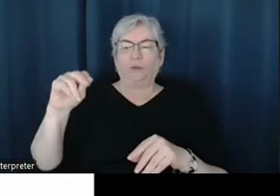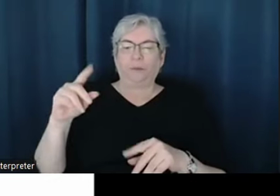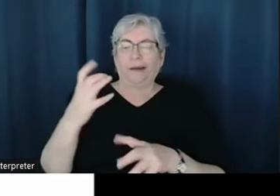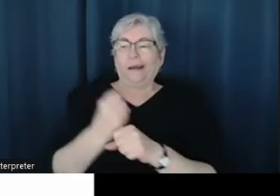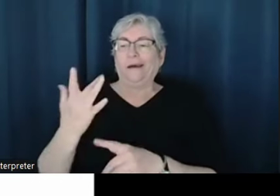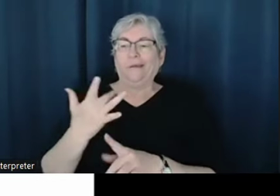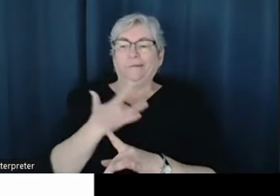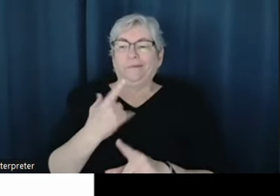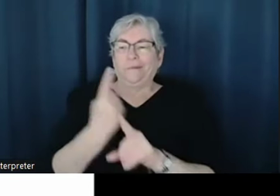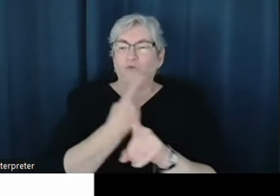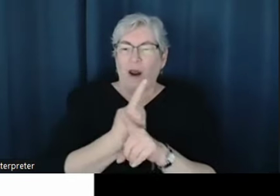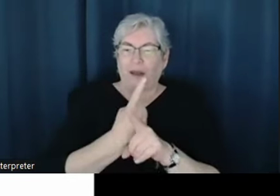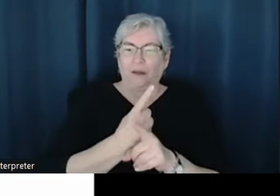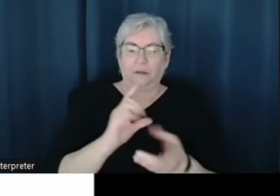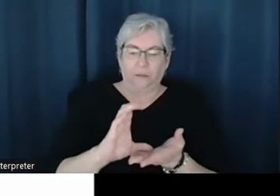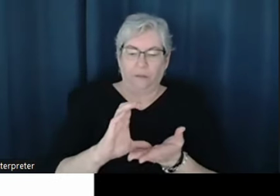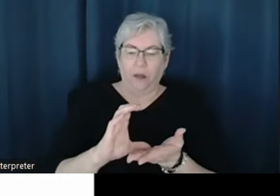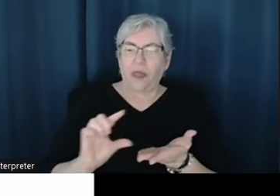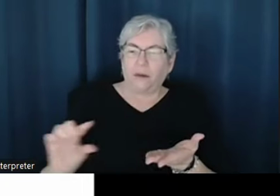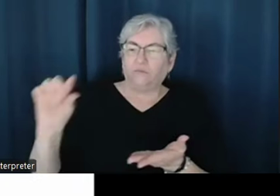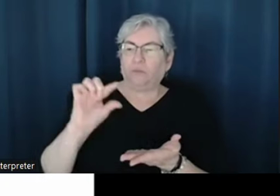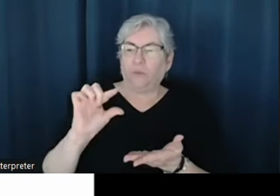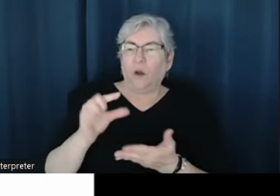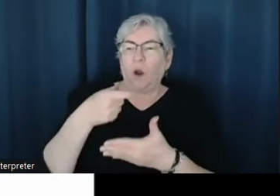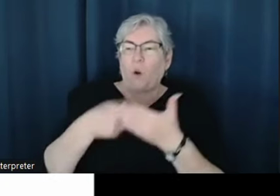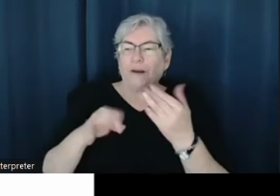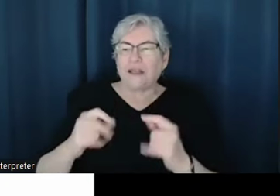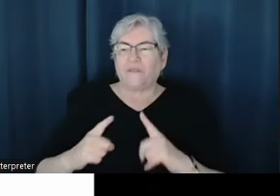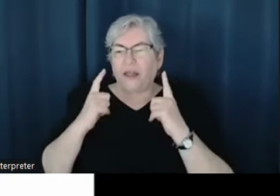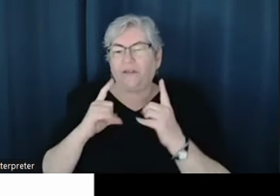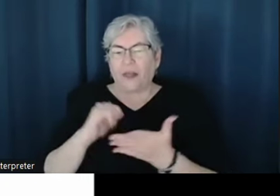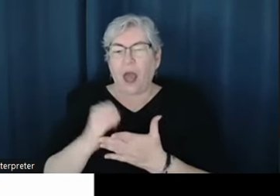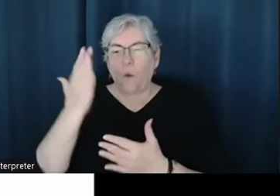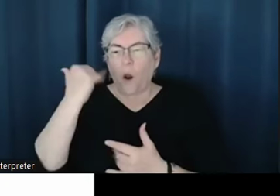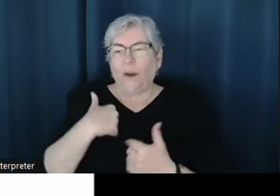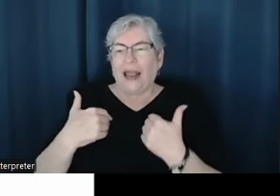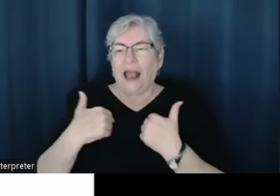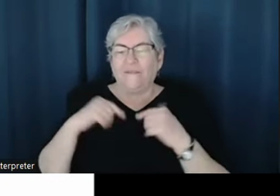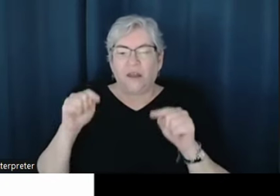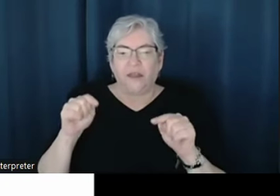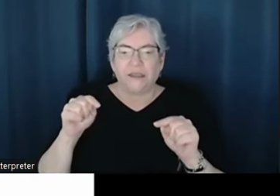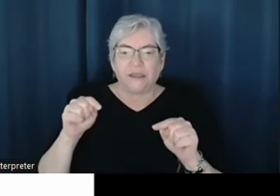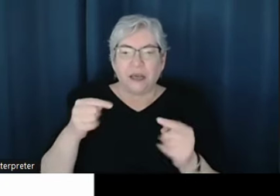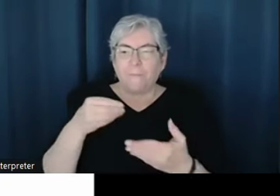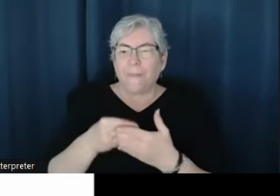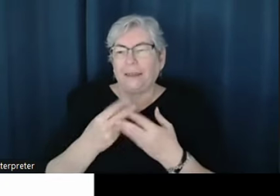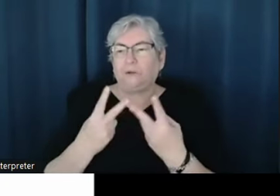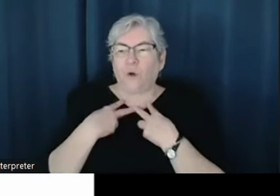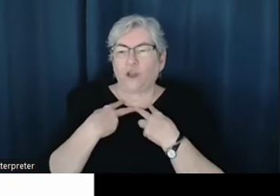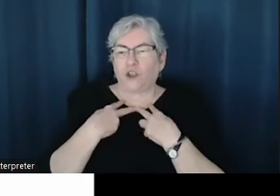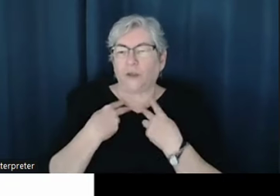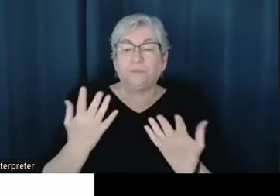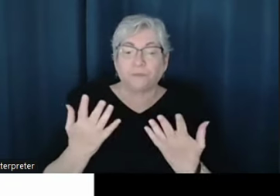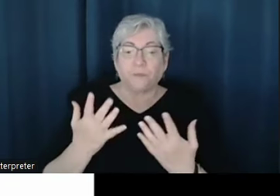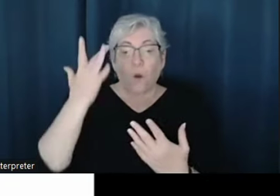normally get plus whatever cost of living was thrown in there. So that's part of the reason why we have this money crunch. Now, the